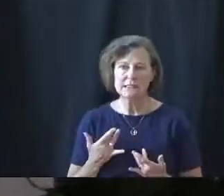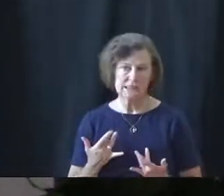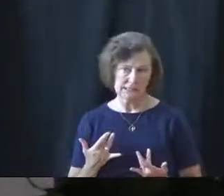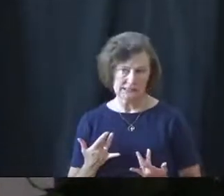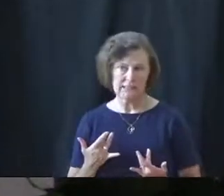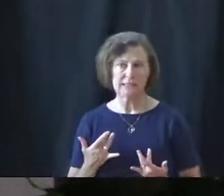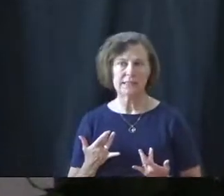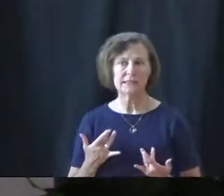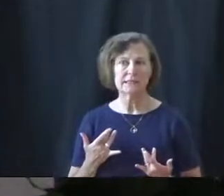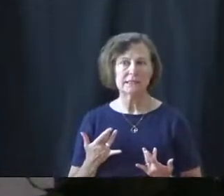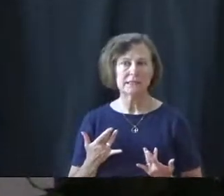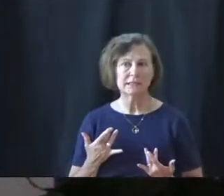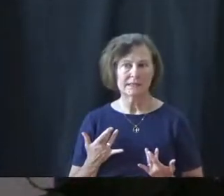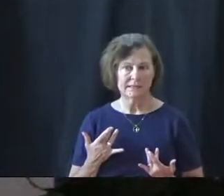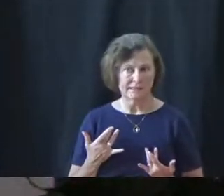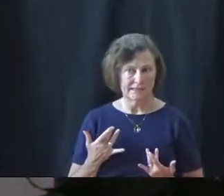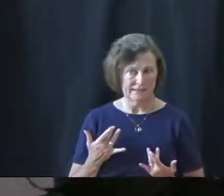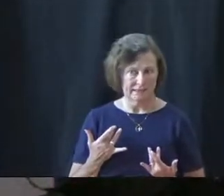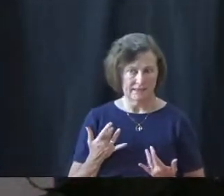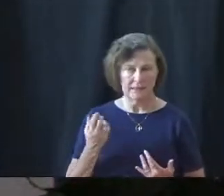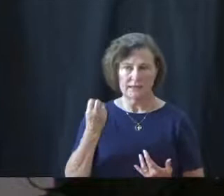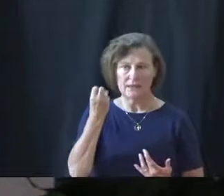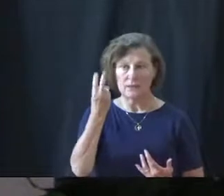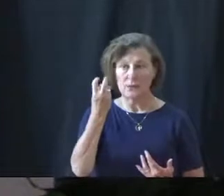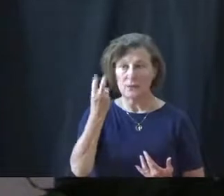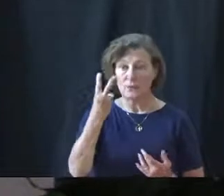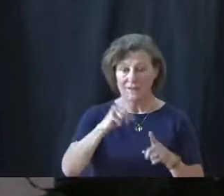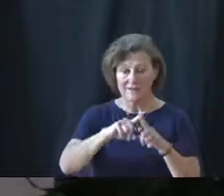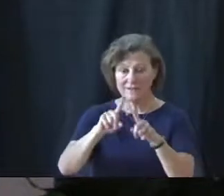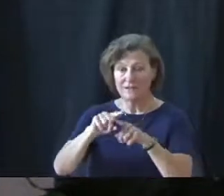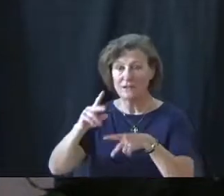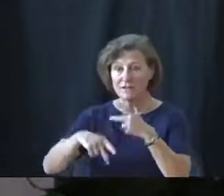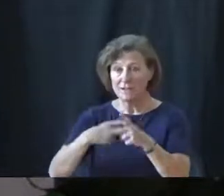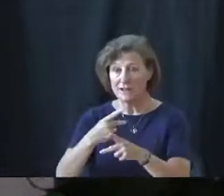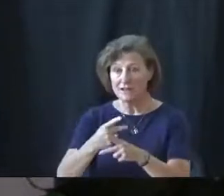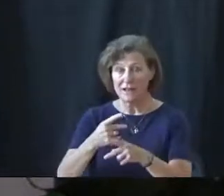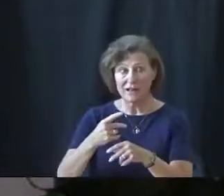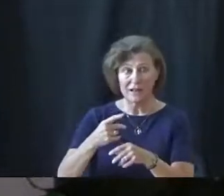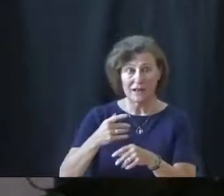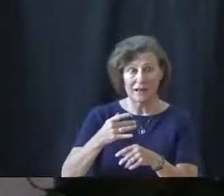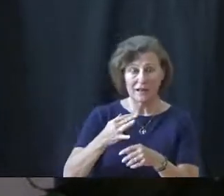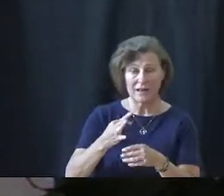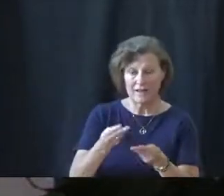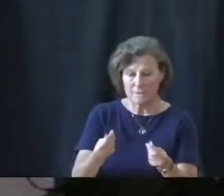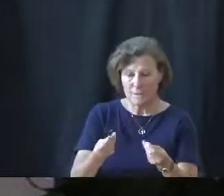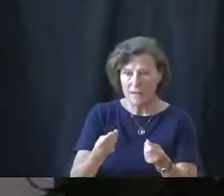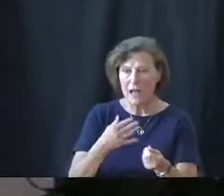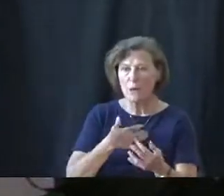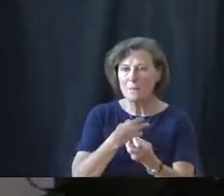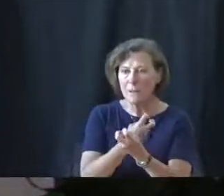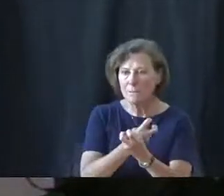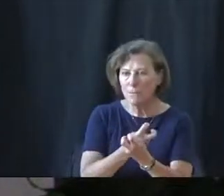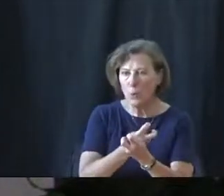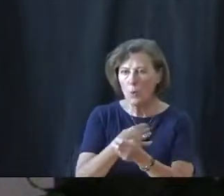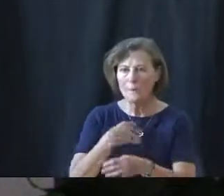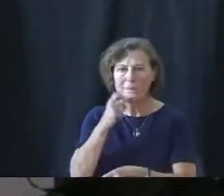That the 12 kinds of matter are only my bones and my skin.